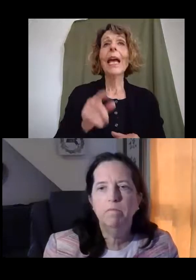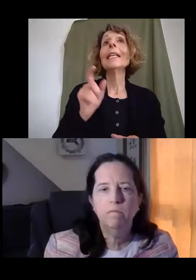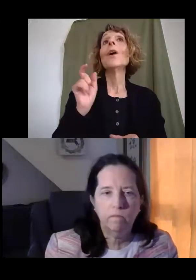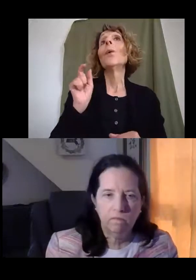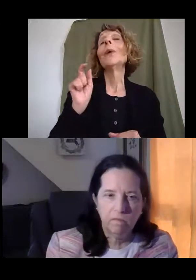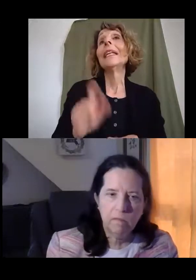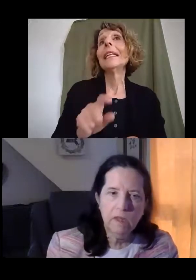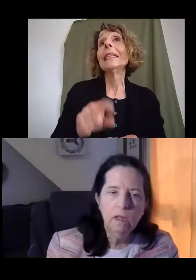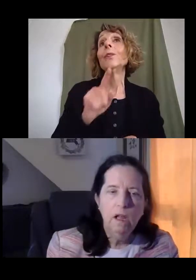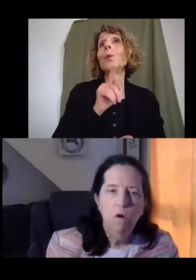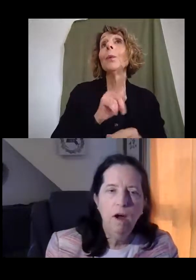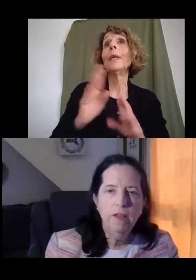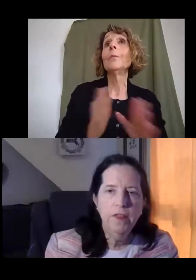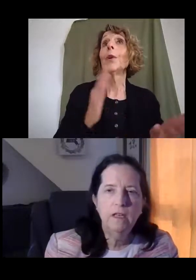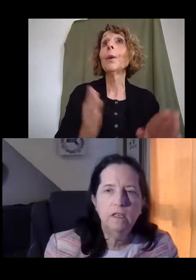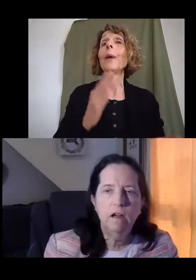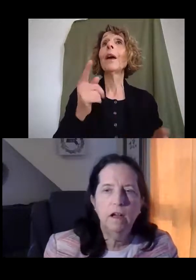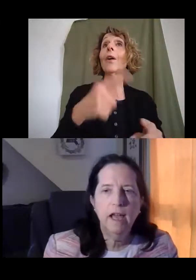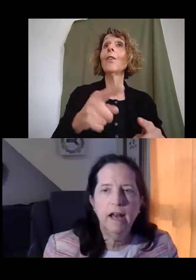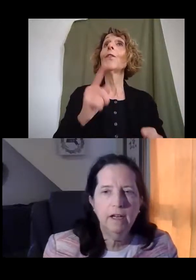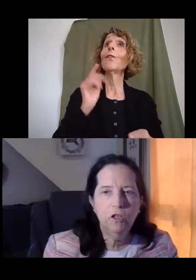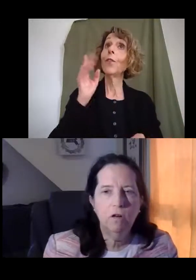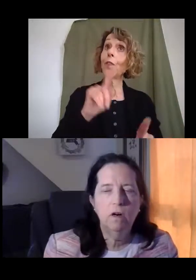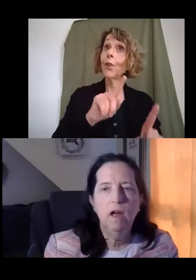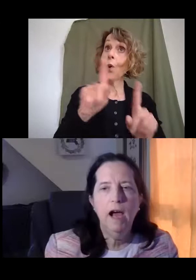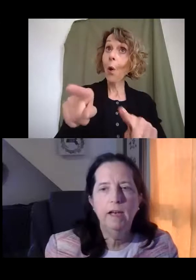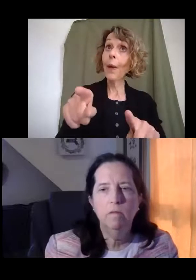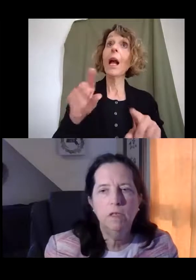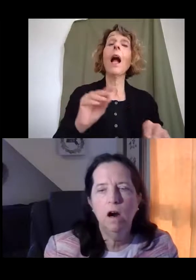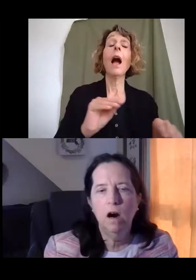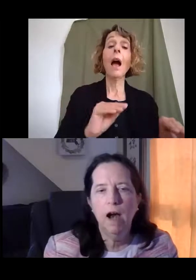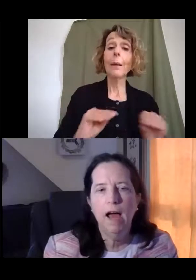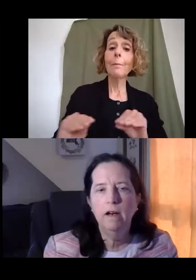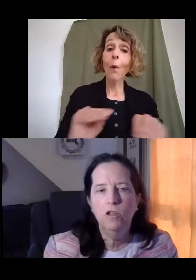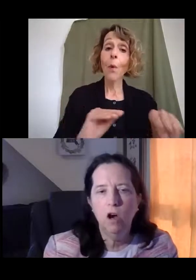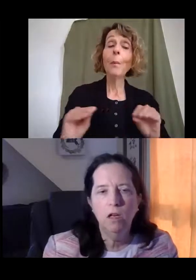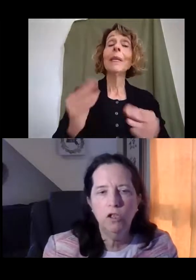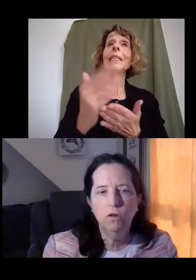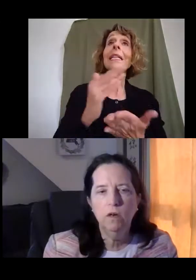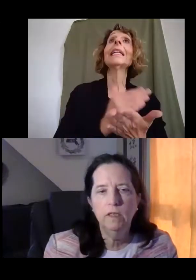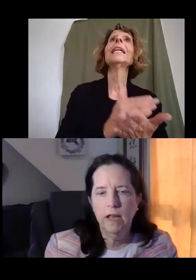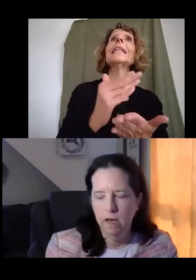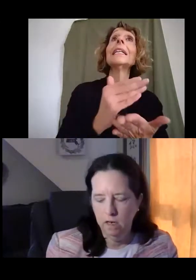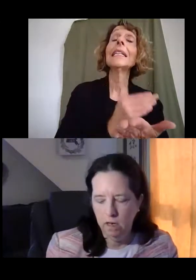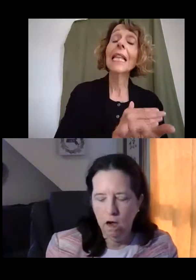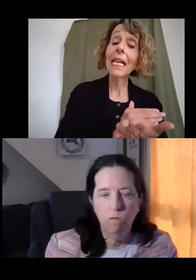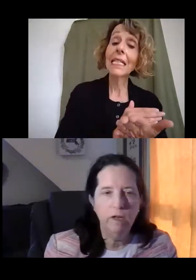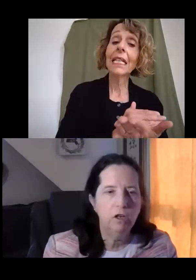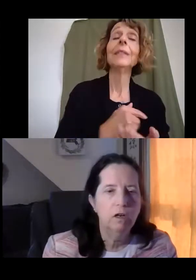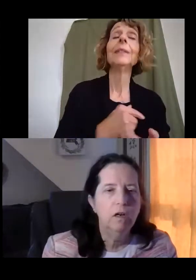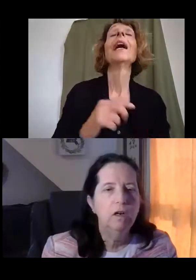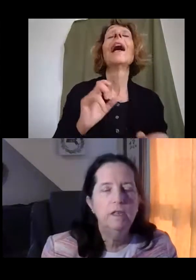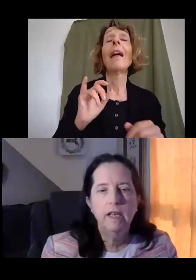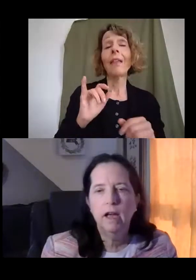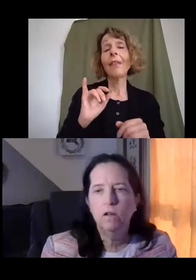something. One of the things to get extra items are at dollar stores and in